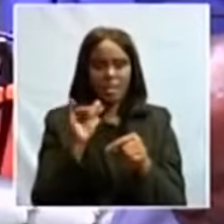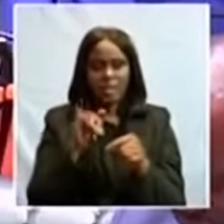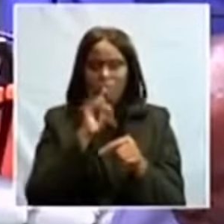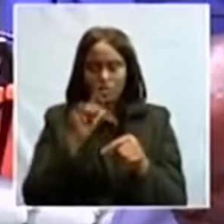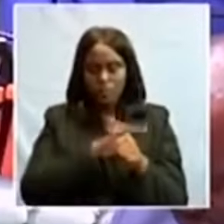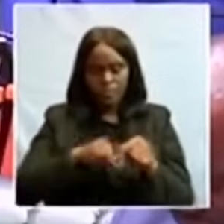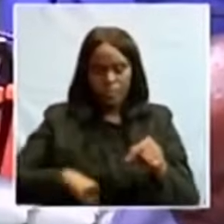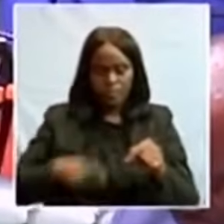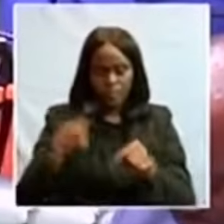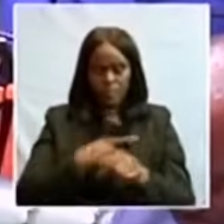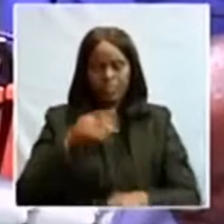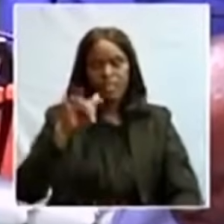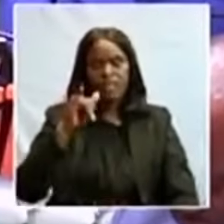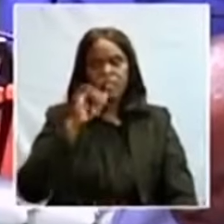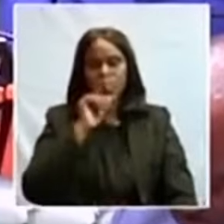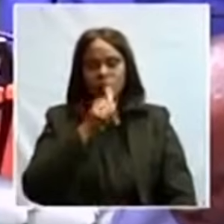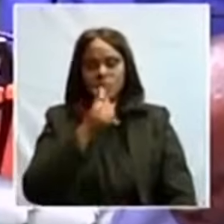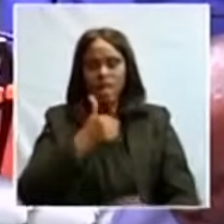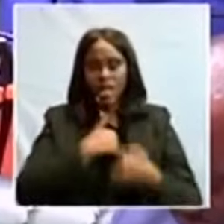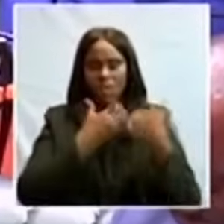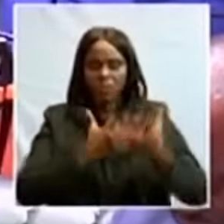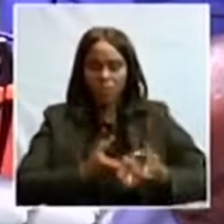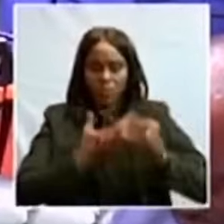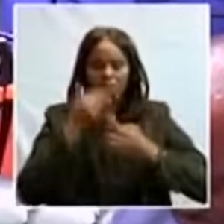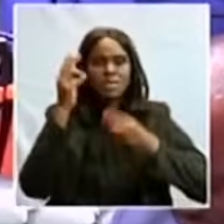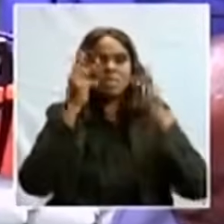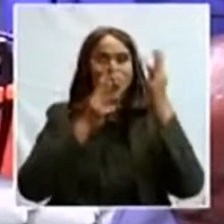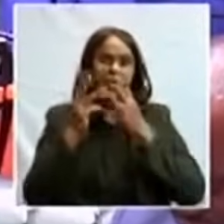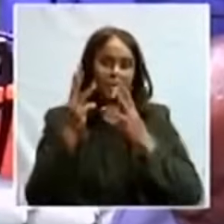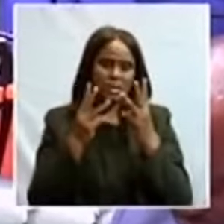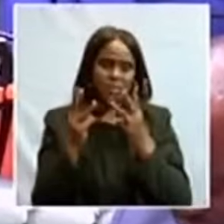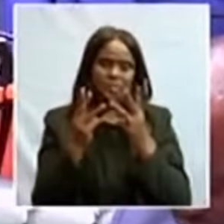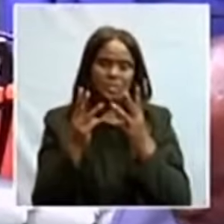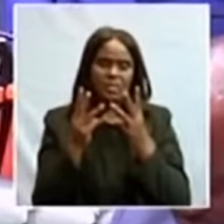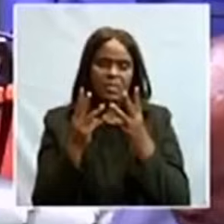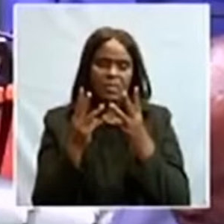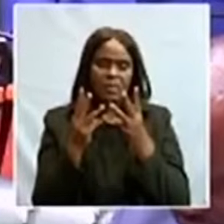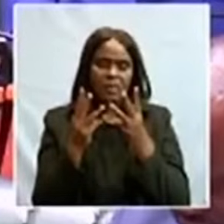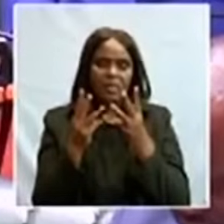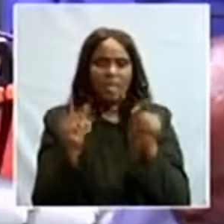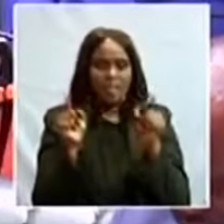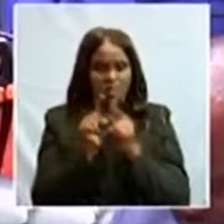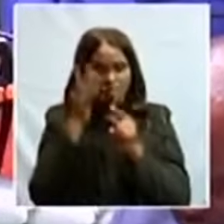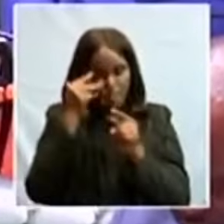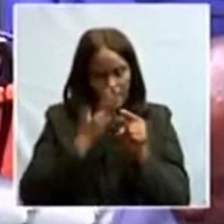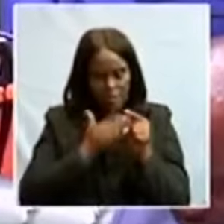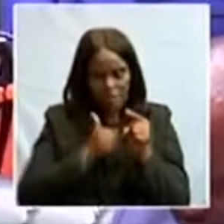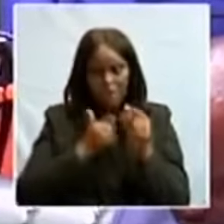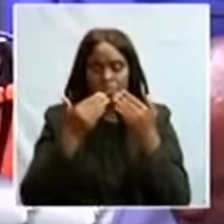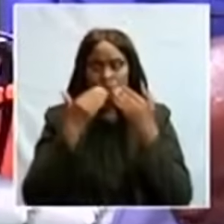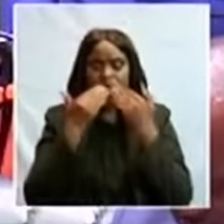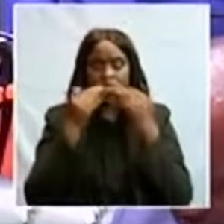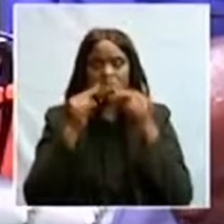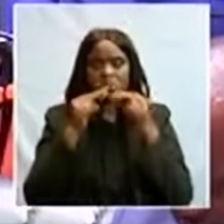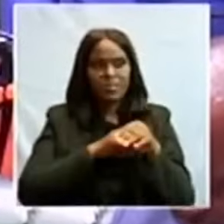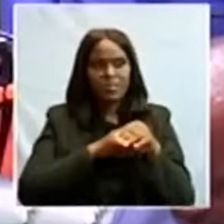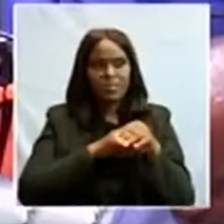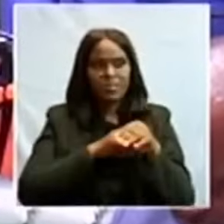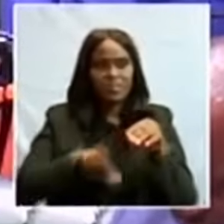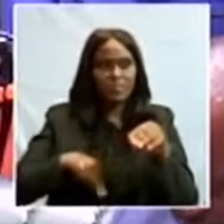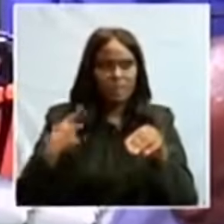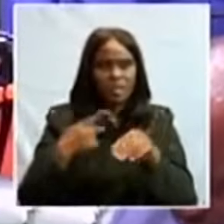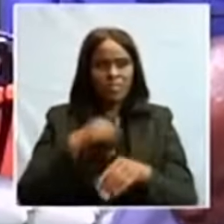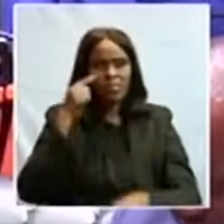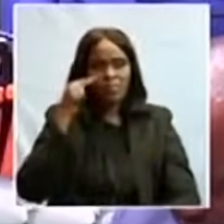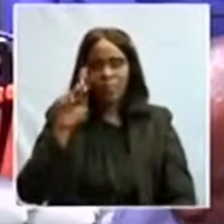members of Parliament indeed have raised concerns. And that's why I'm appreciating a member for